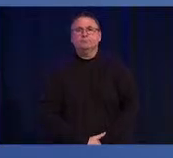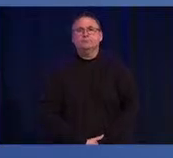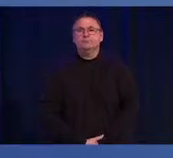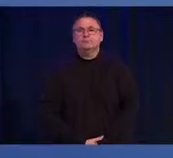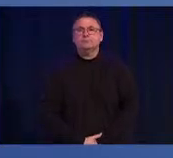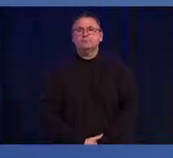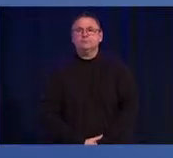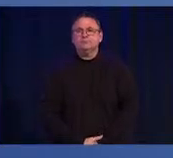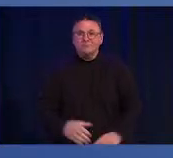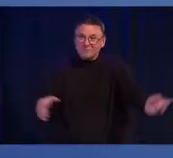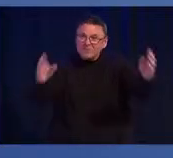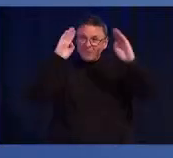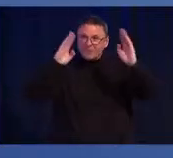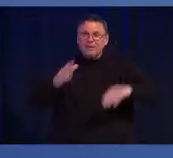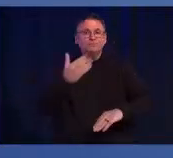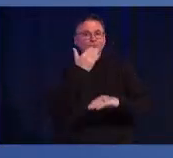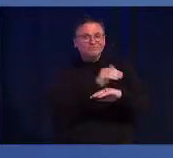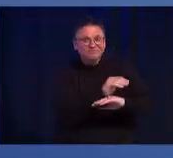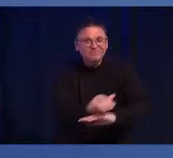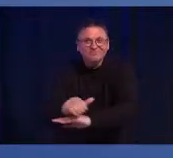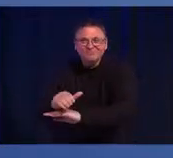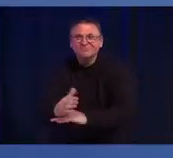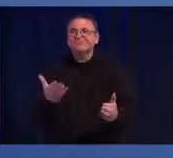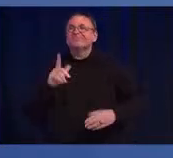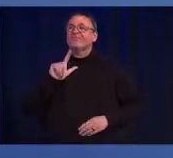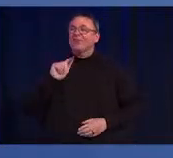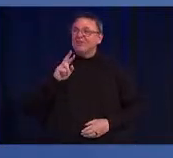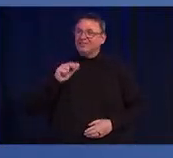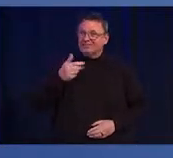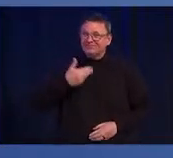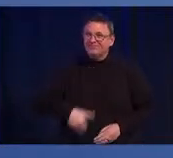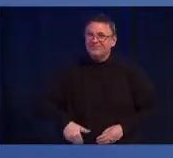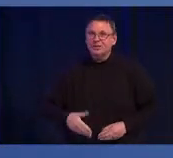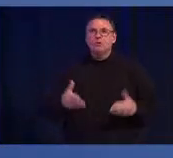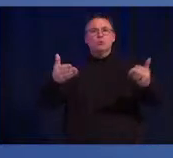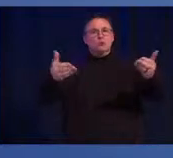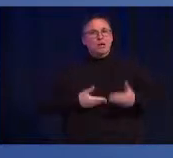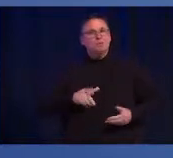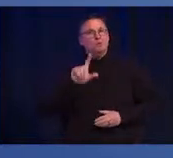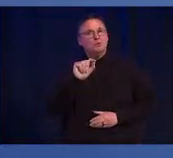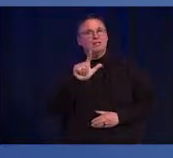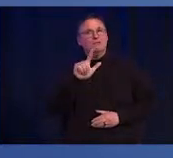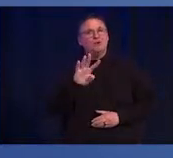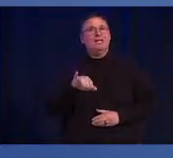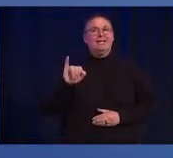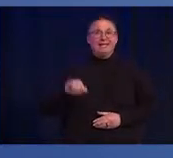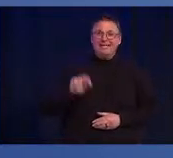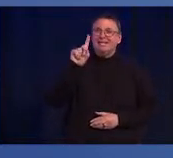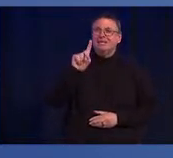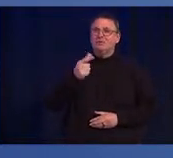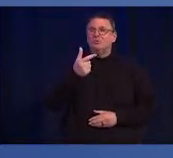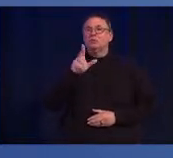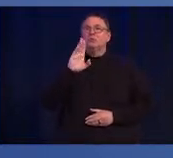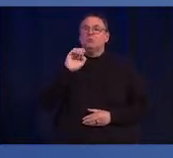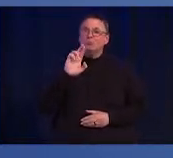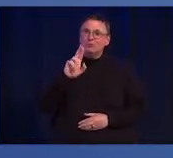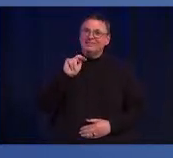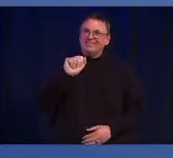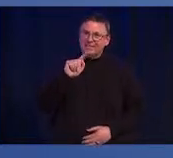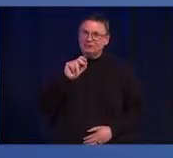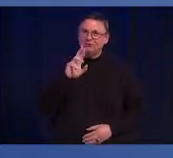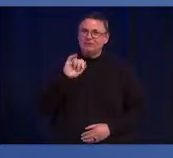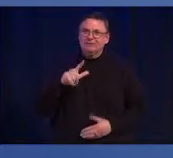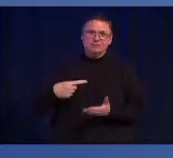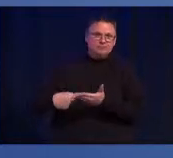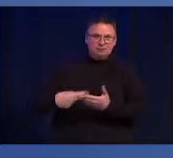Good evening, and welcome to the 2024 Indiana Gubernatorial Debate, organized by the independent, nonpartisan Indiana Debate